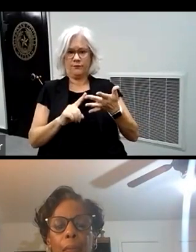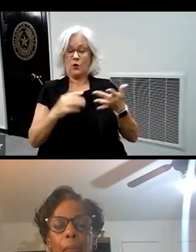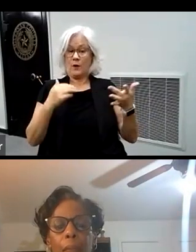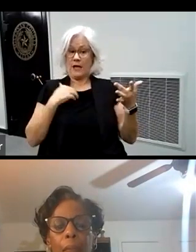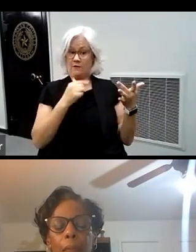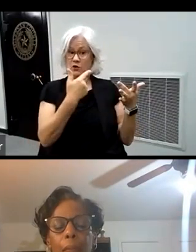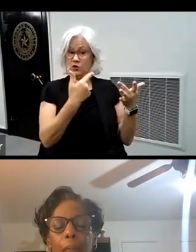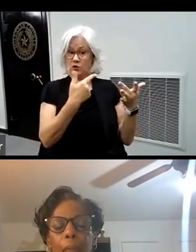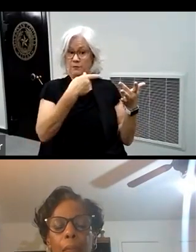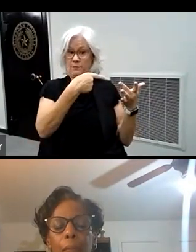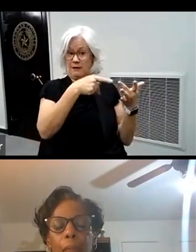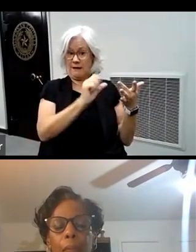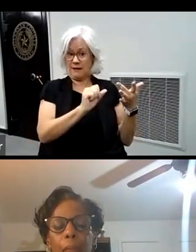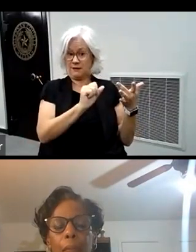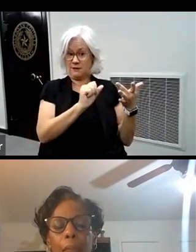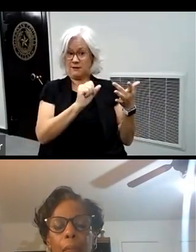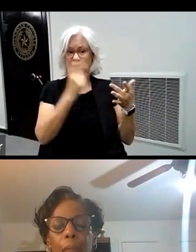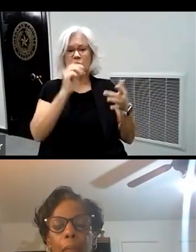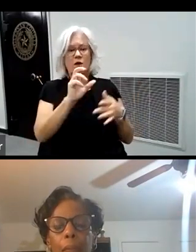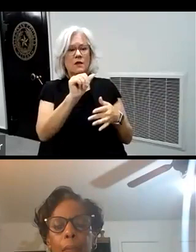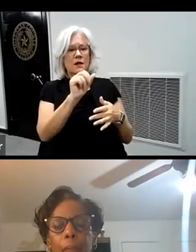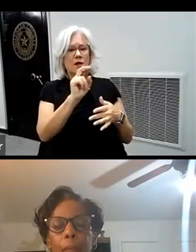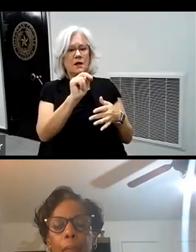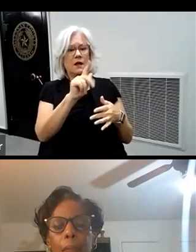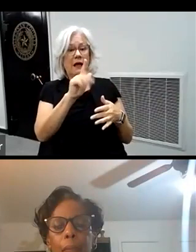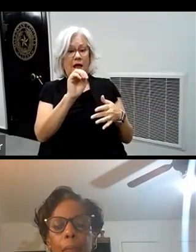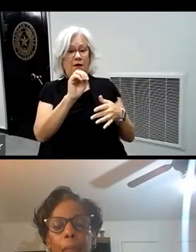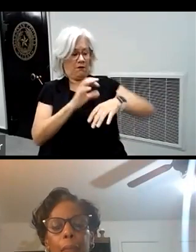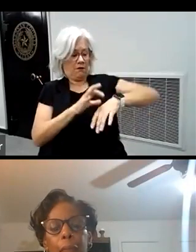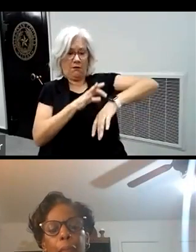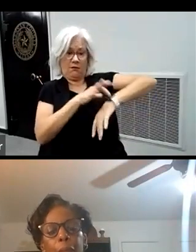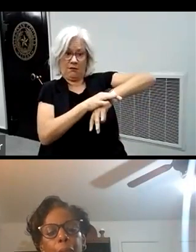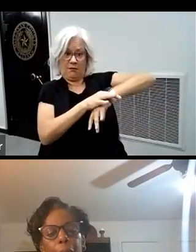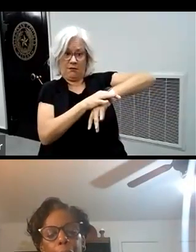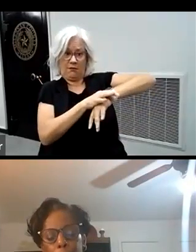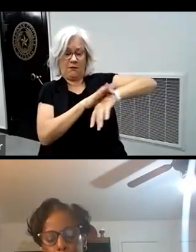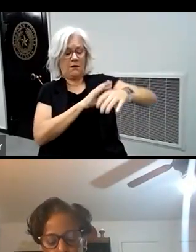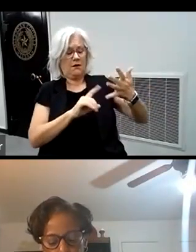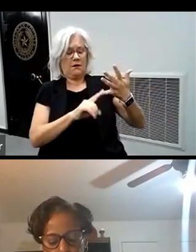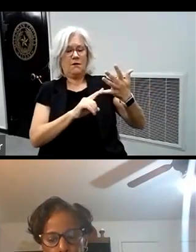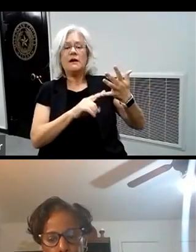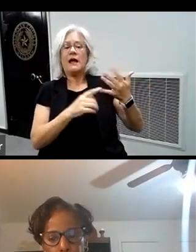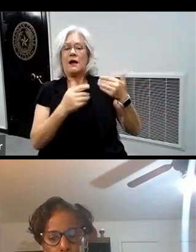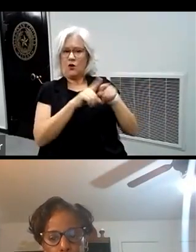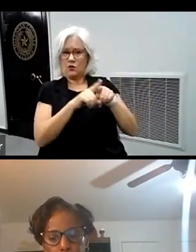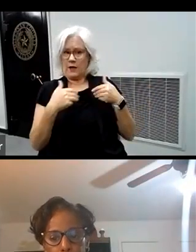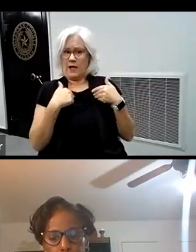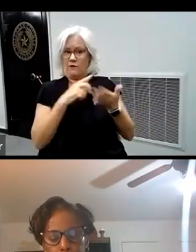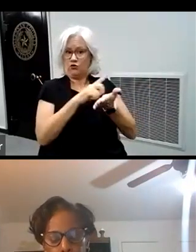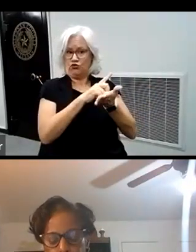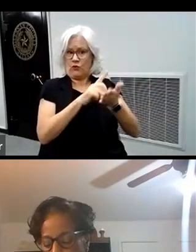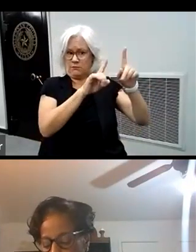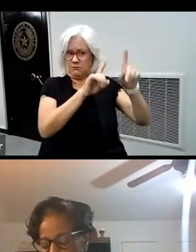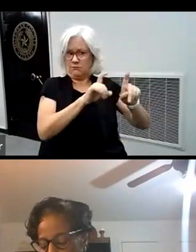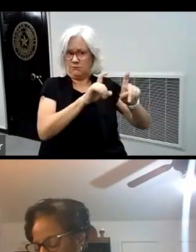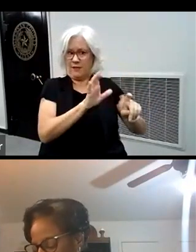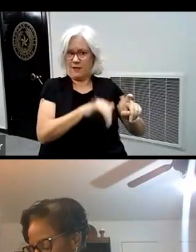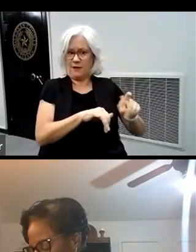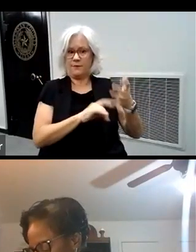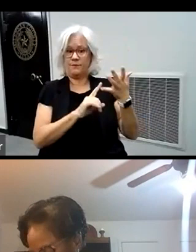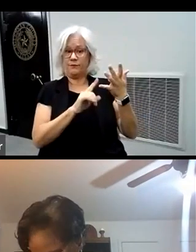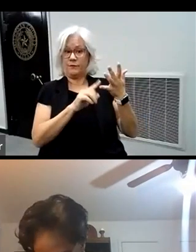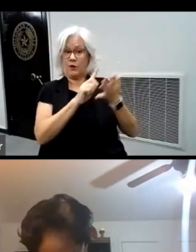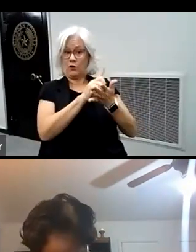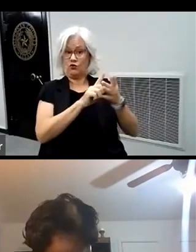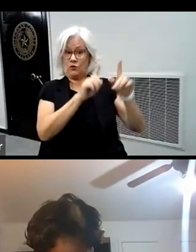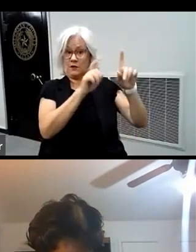GPS ankle monitoring bracelet, and we do drug testing. The drug testing that we offer is through a